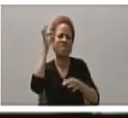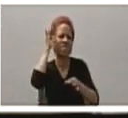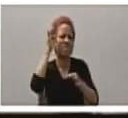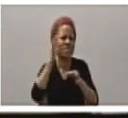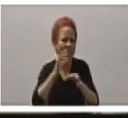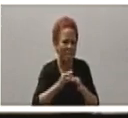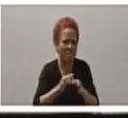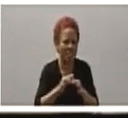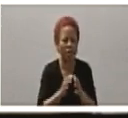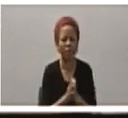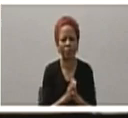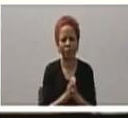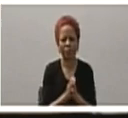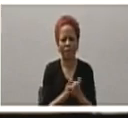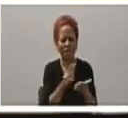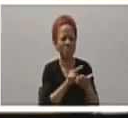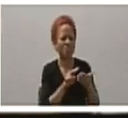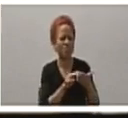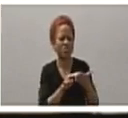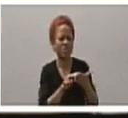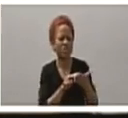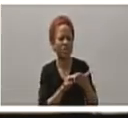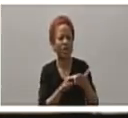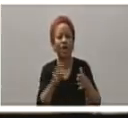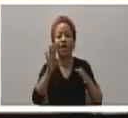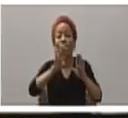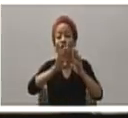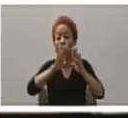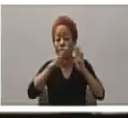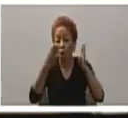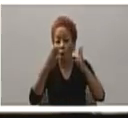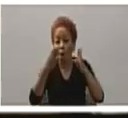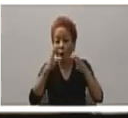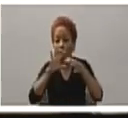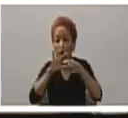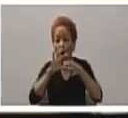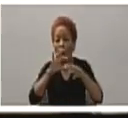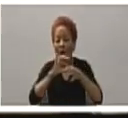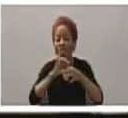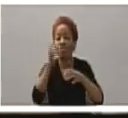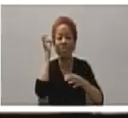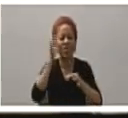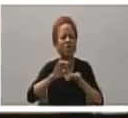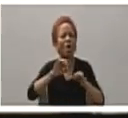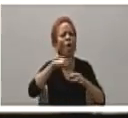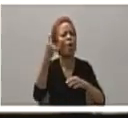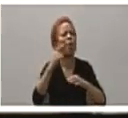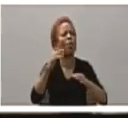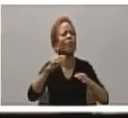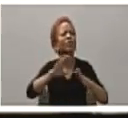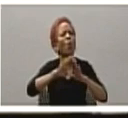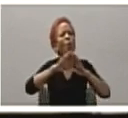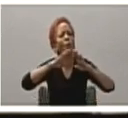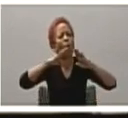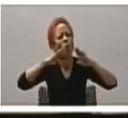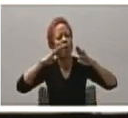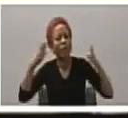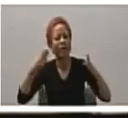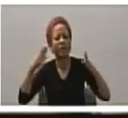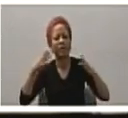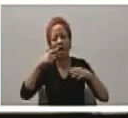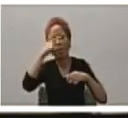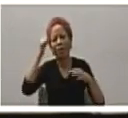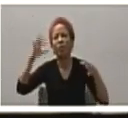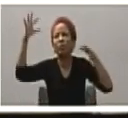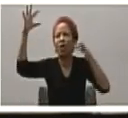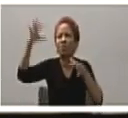for us, ushering us into the life of communion with God and offering entry into his